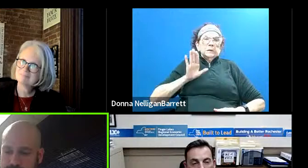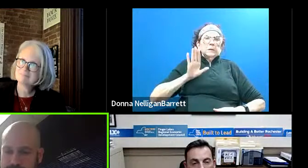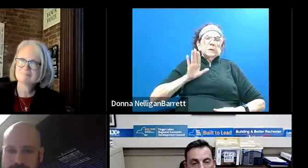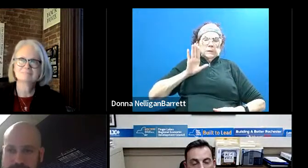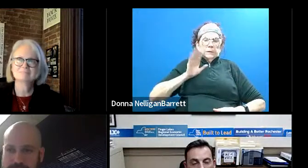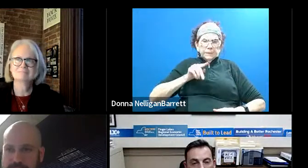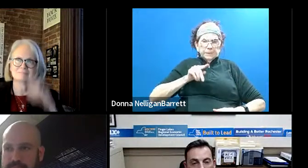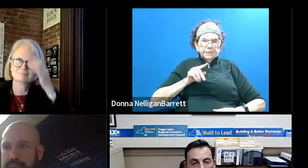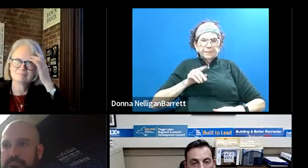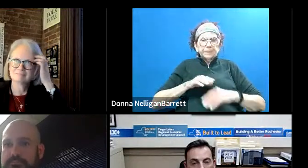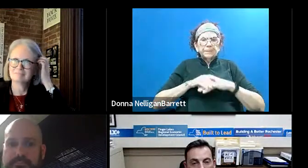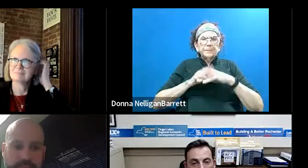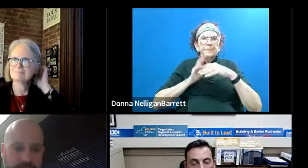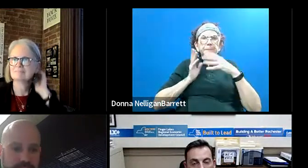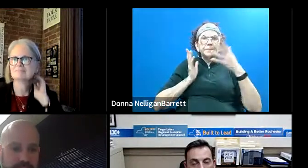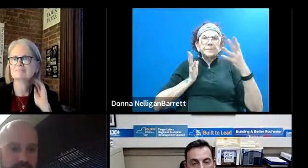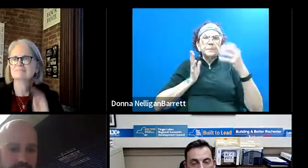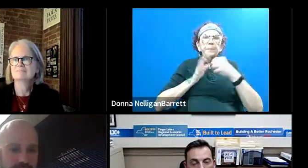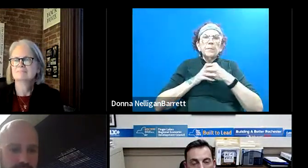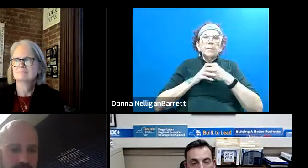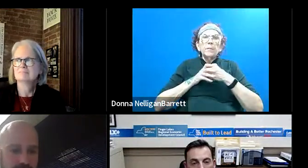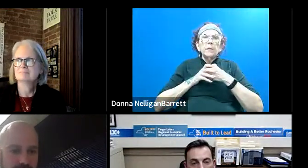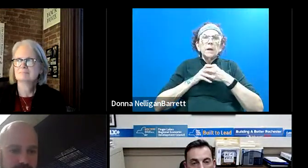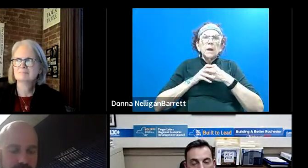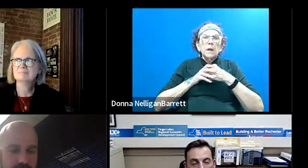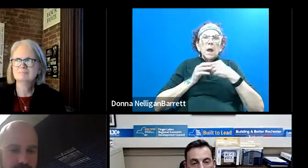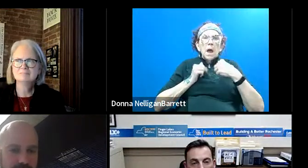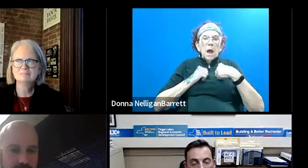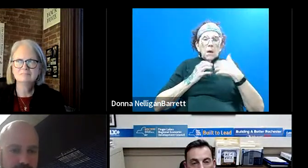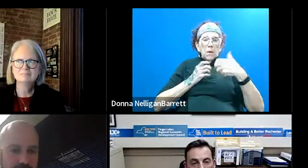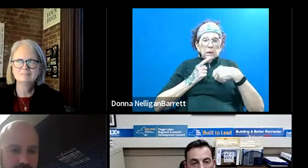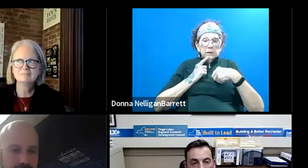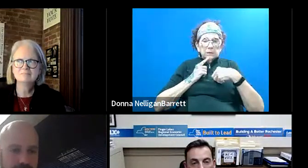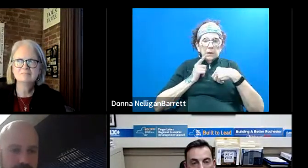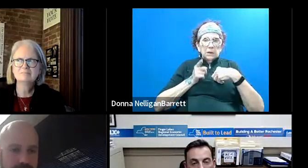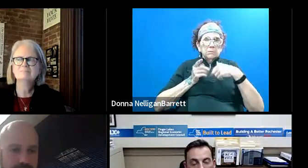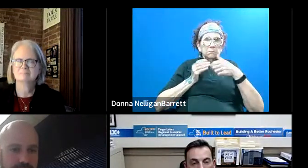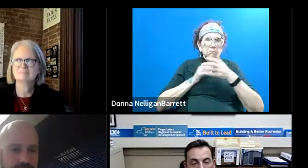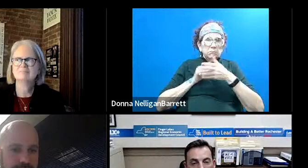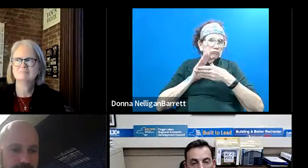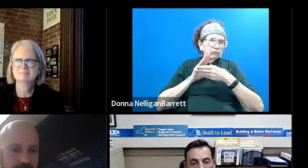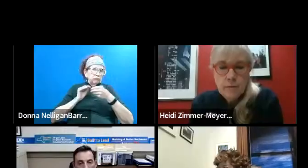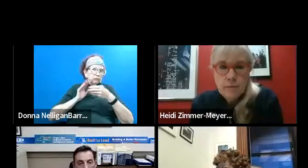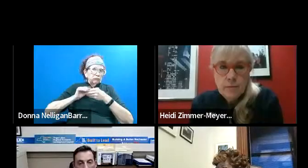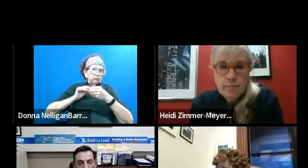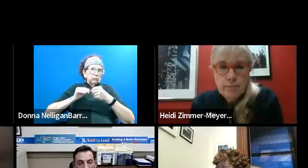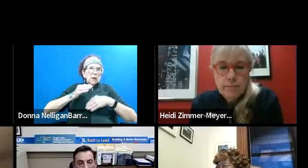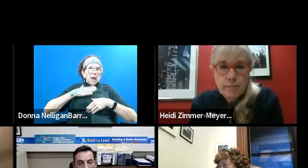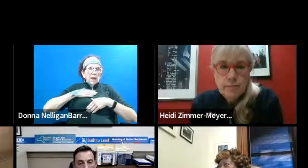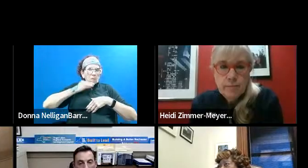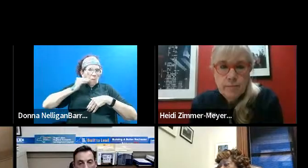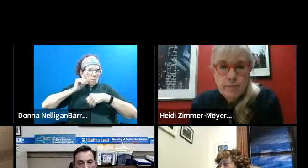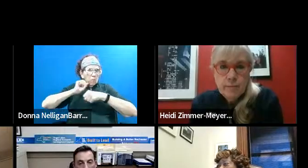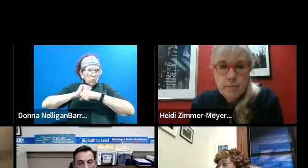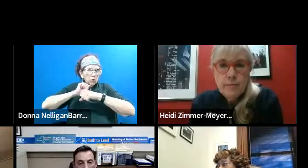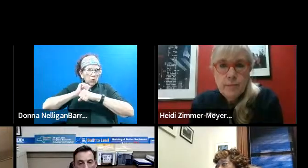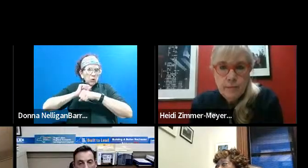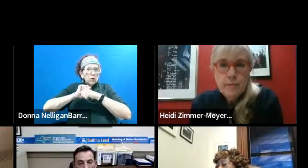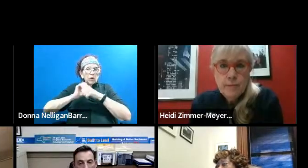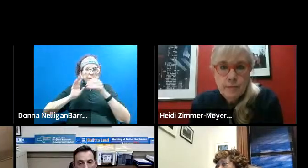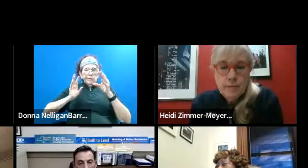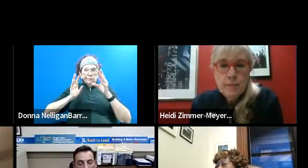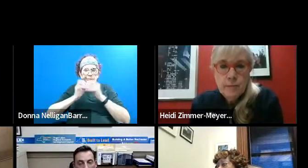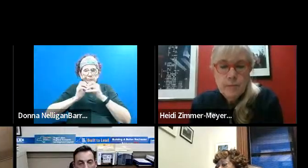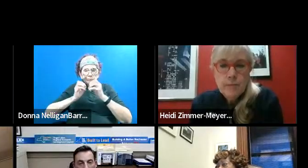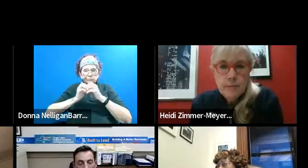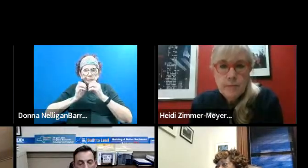I just want to echo what you said before about how there could probably be a whole work session about the progress of Interlude North at this point.